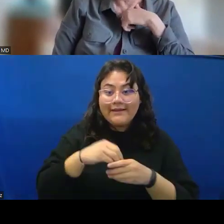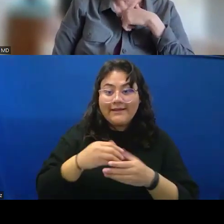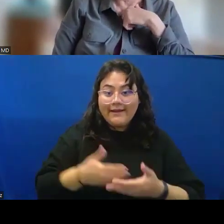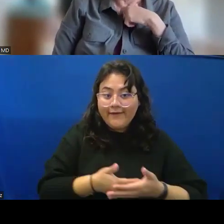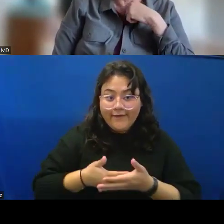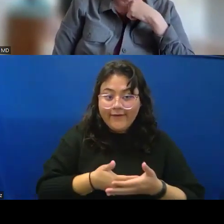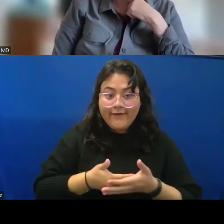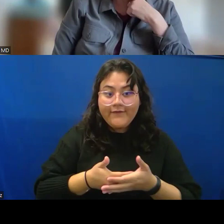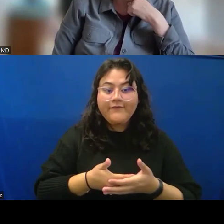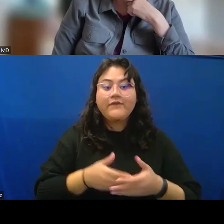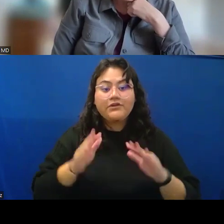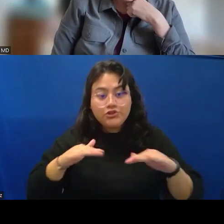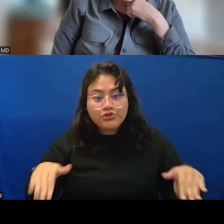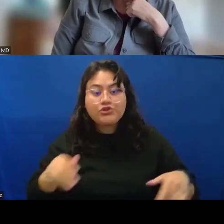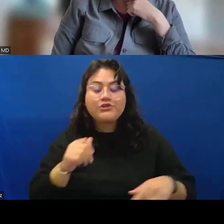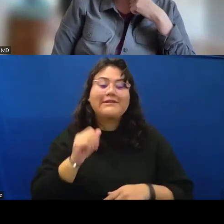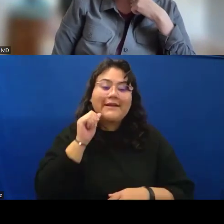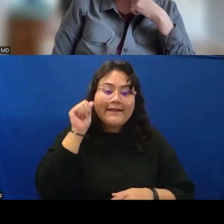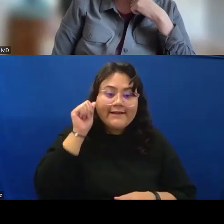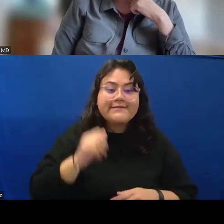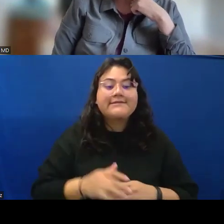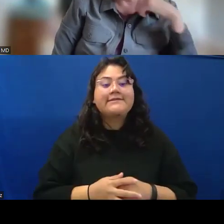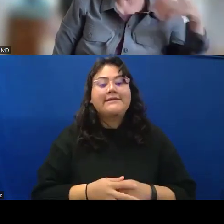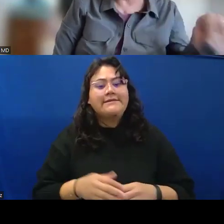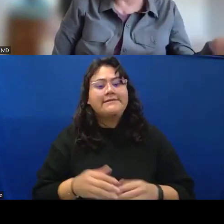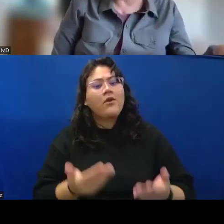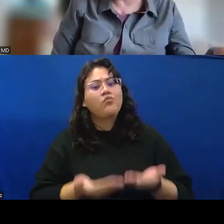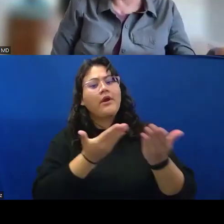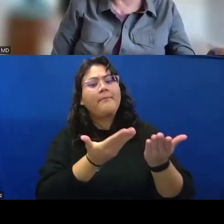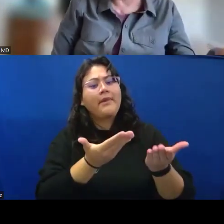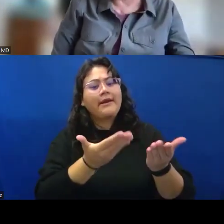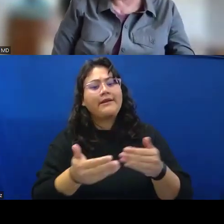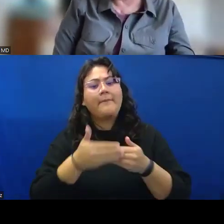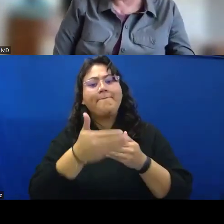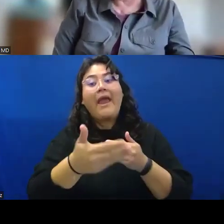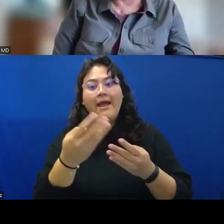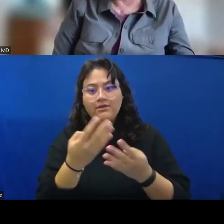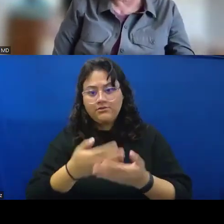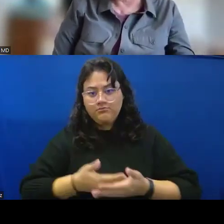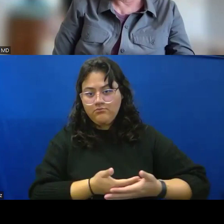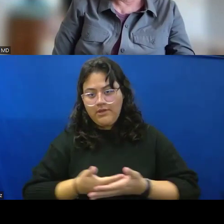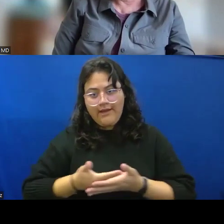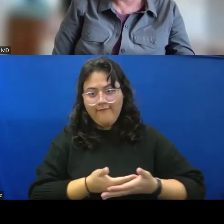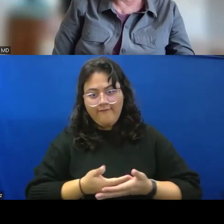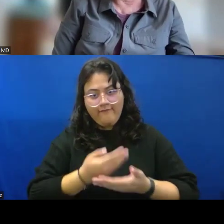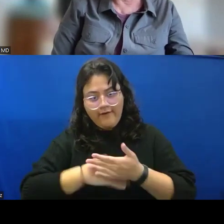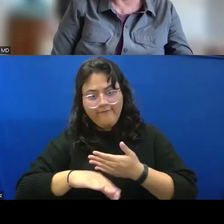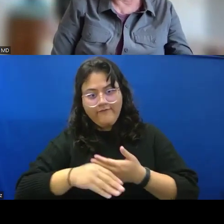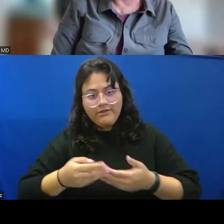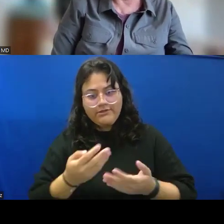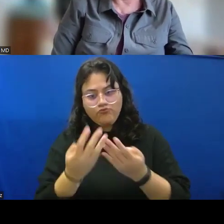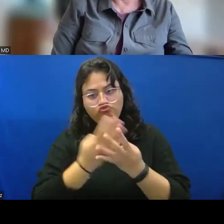Beyond Neonatal Screening. And this means that the report did not actually focus on EHDI or